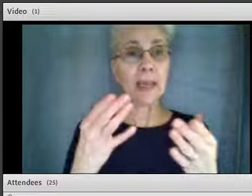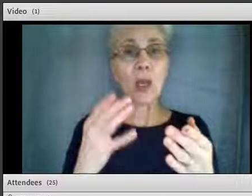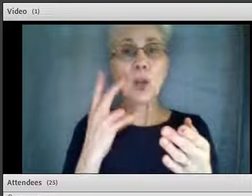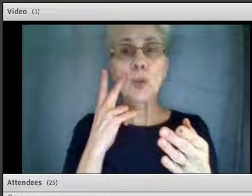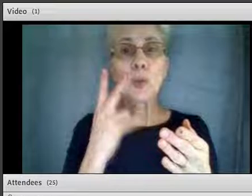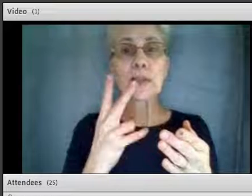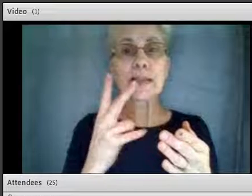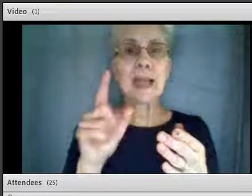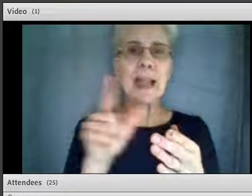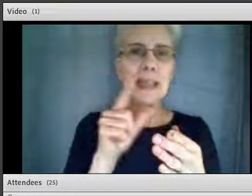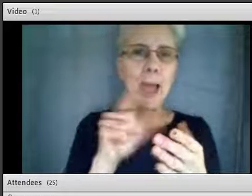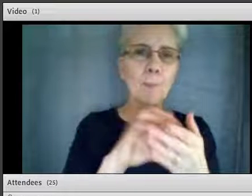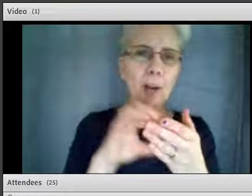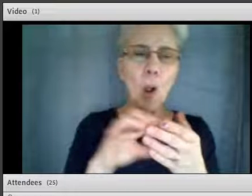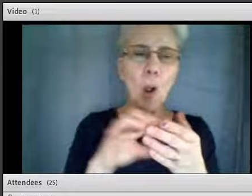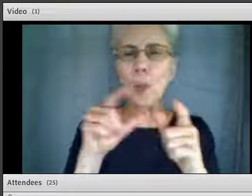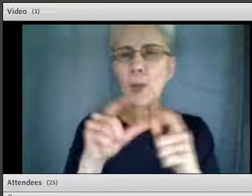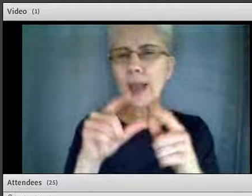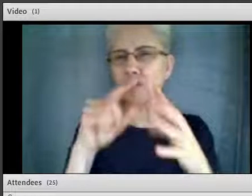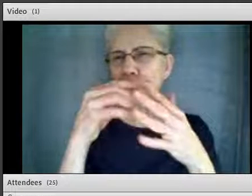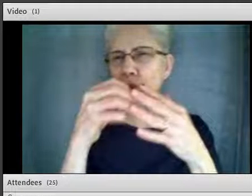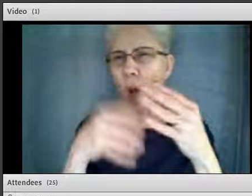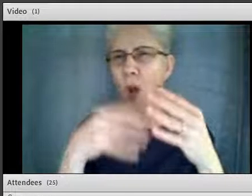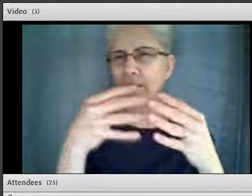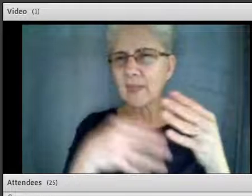of these would cause a page like this to happen.